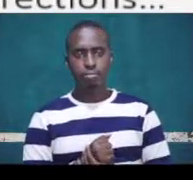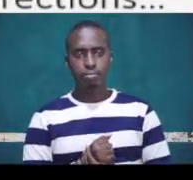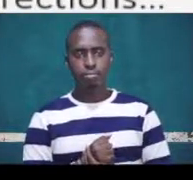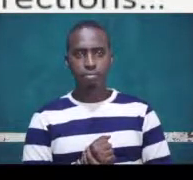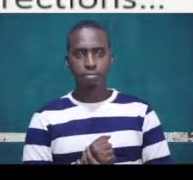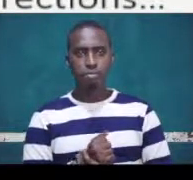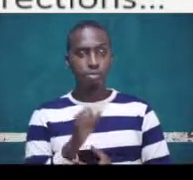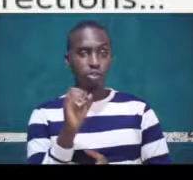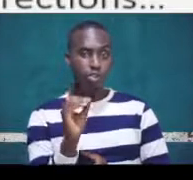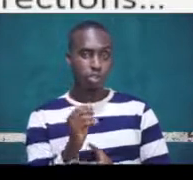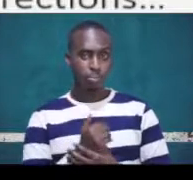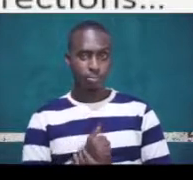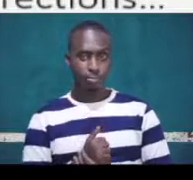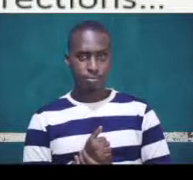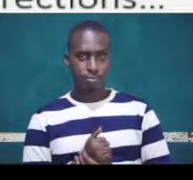So,